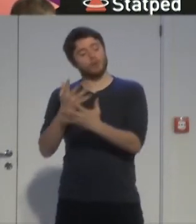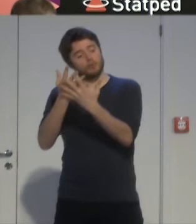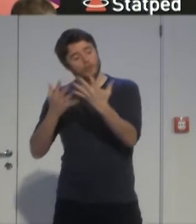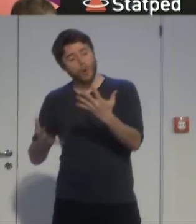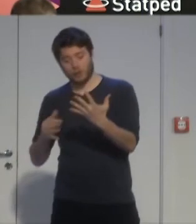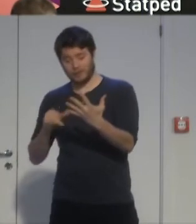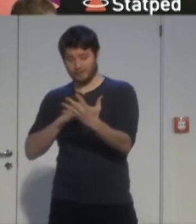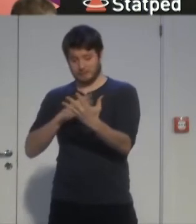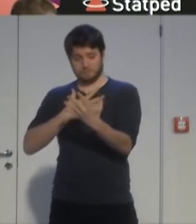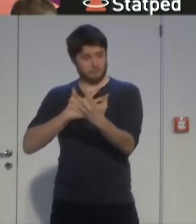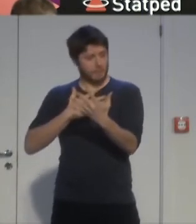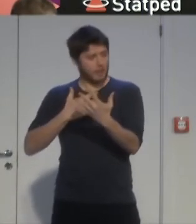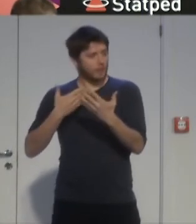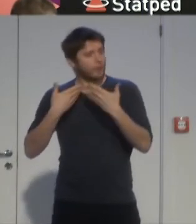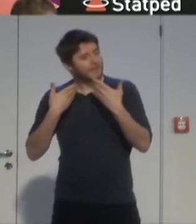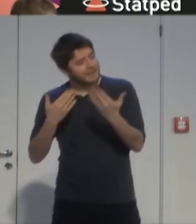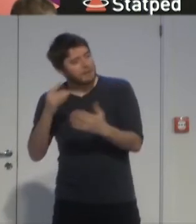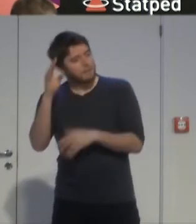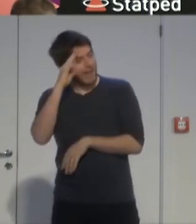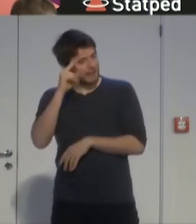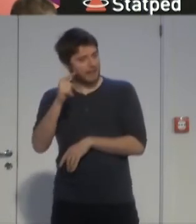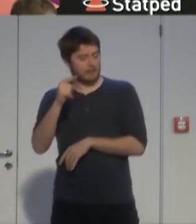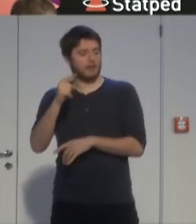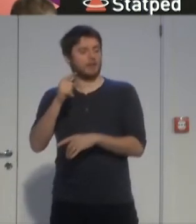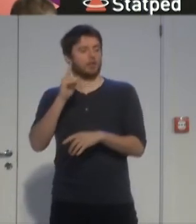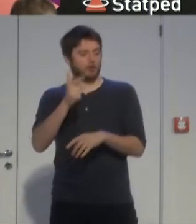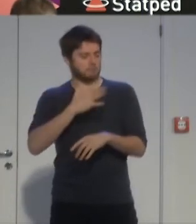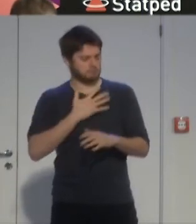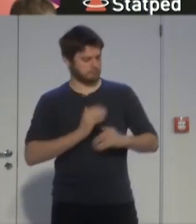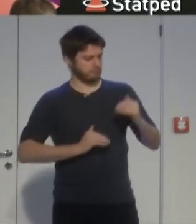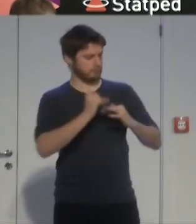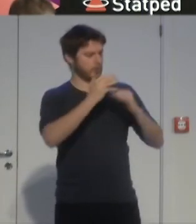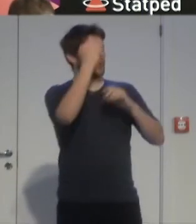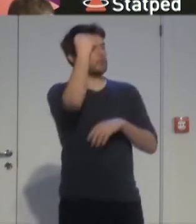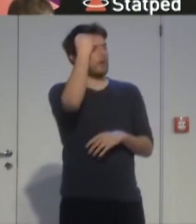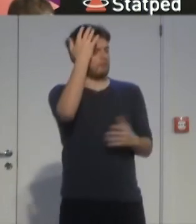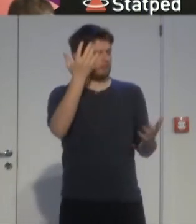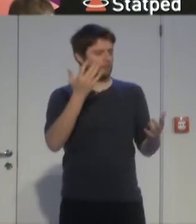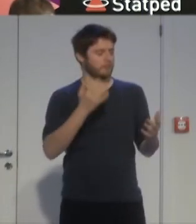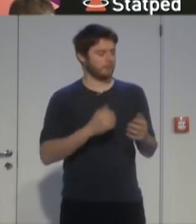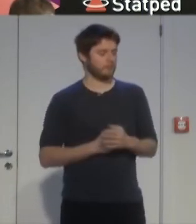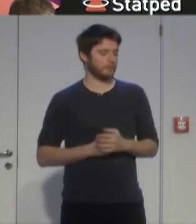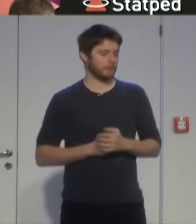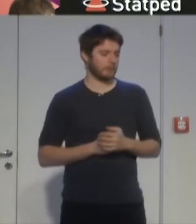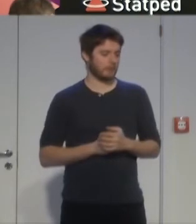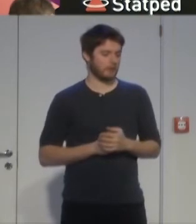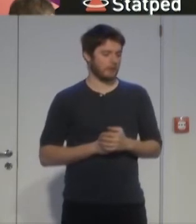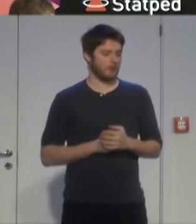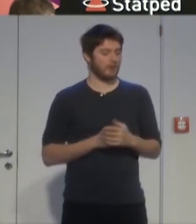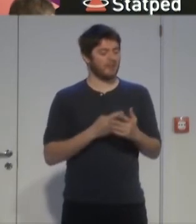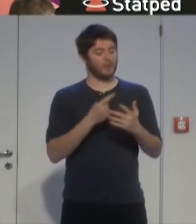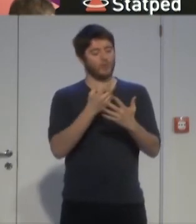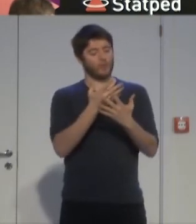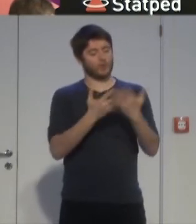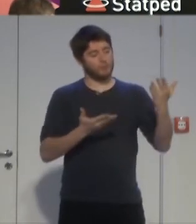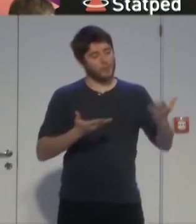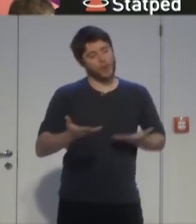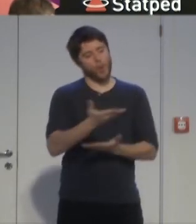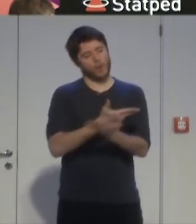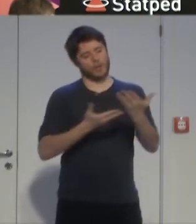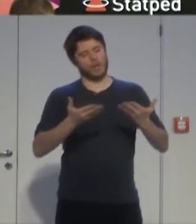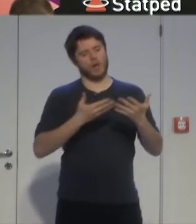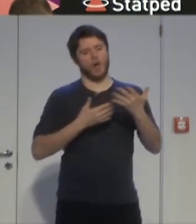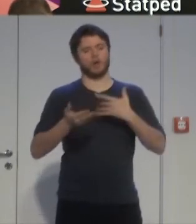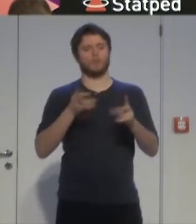make sense, in order to make meaning, in order to build knowledge. And Languaging has also to do with